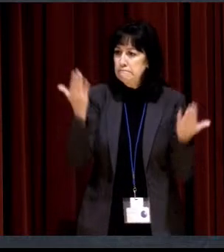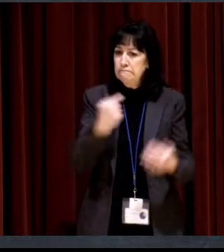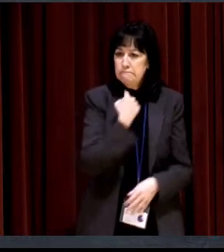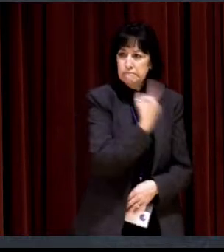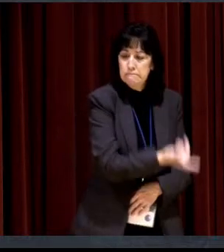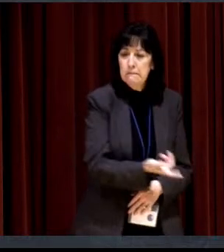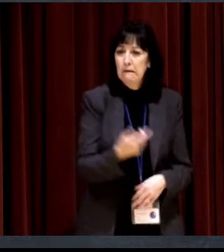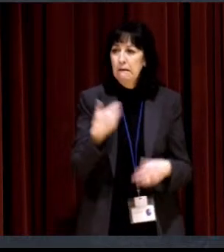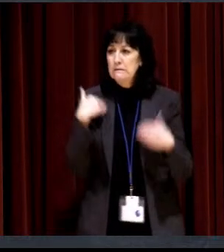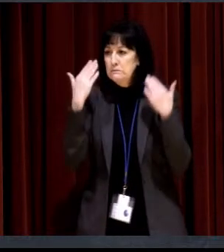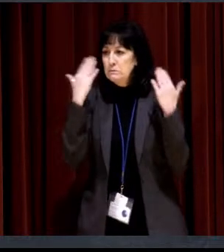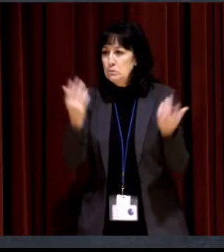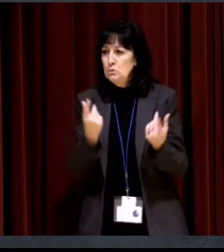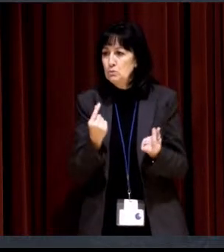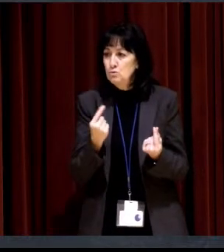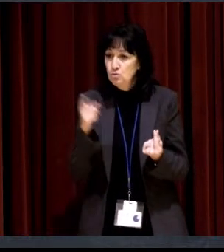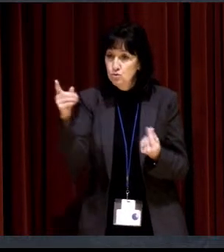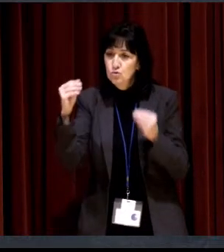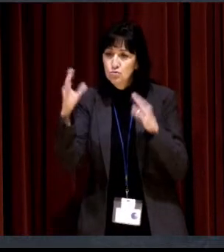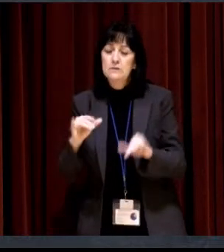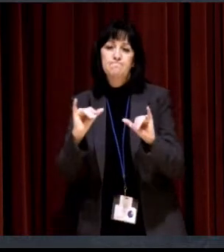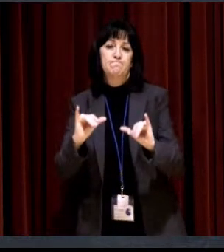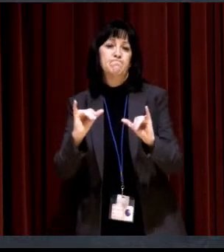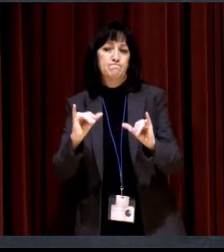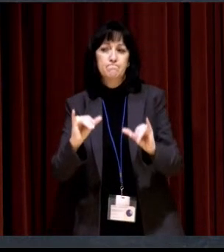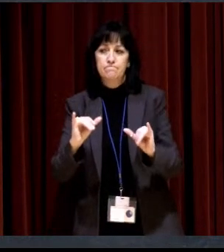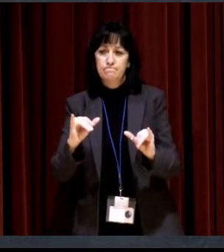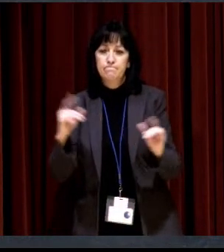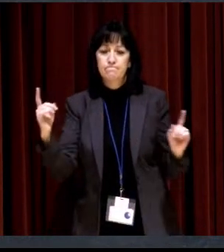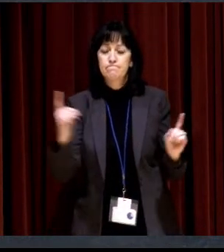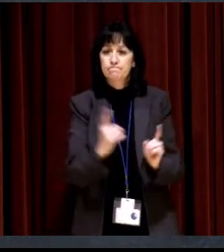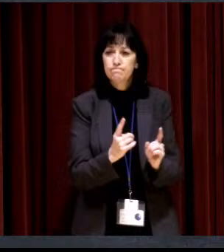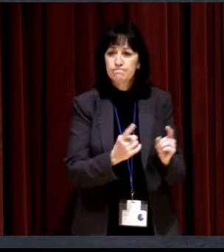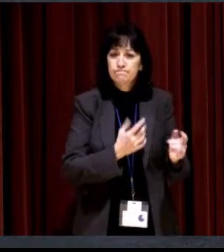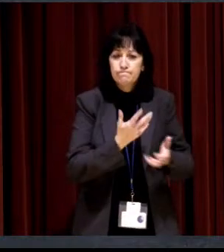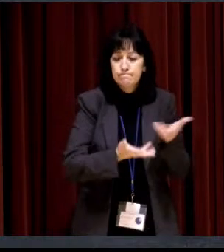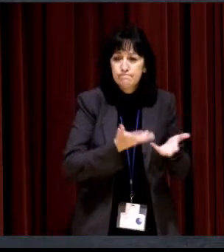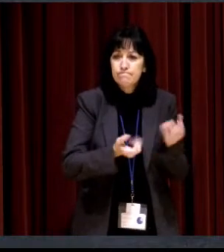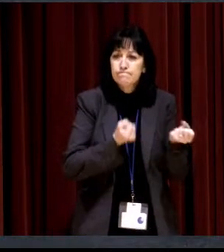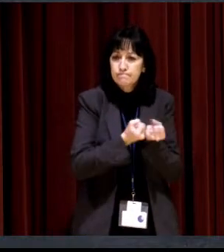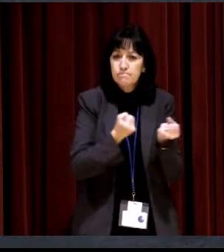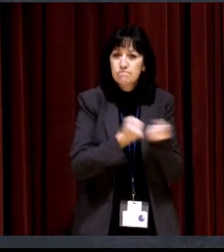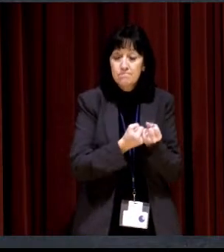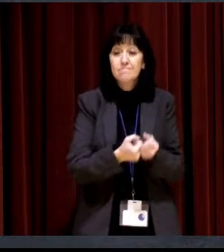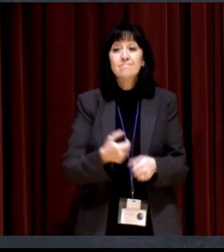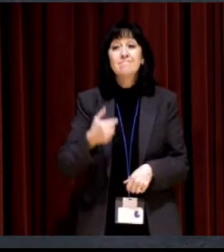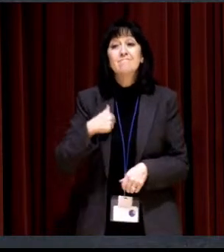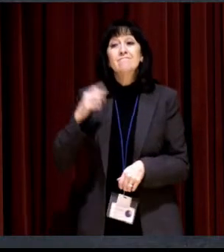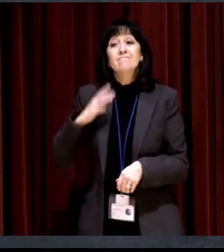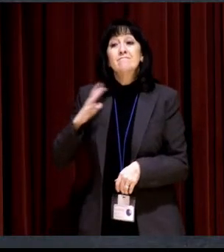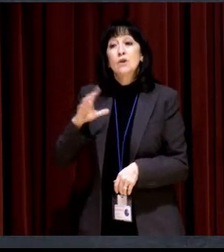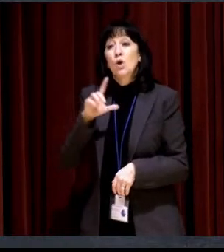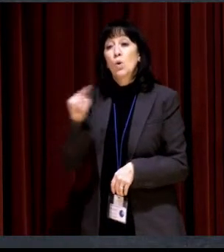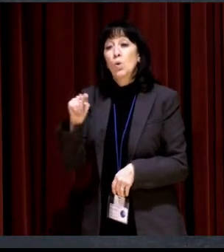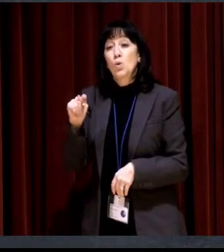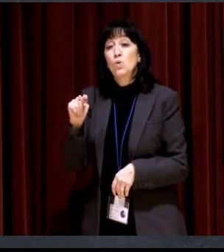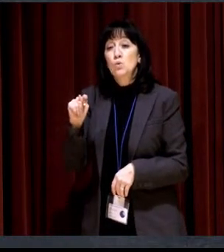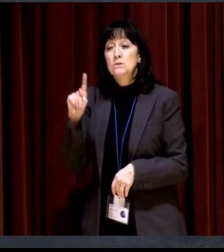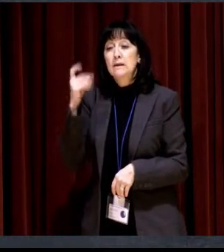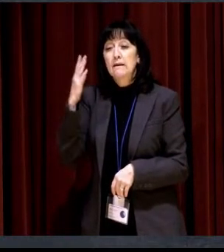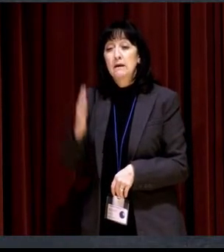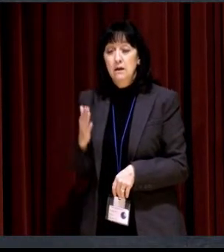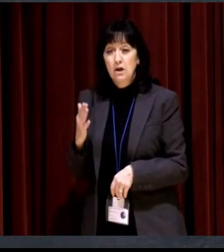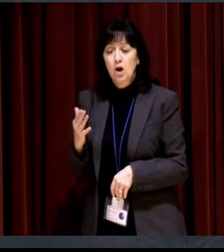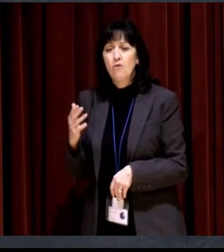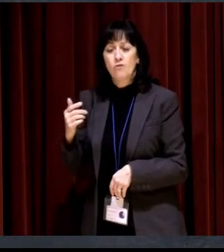our students to learn. I also mentored a little boy at Warner when I was lieutenant governor, and he was always disturbed by this